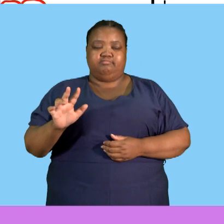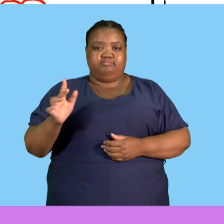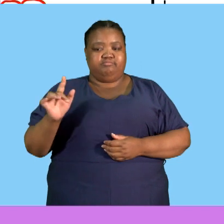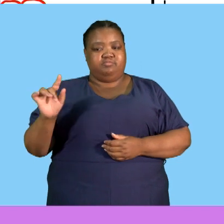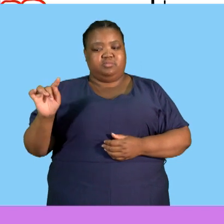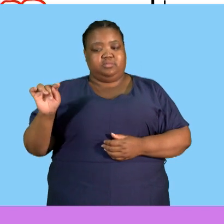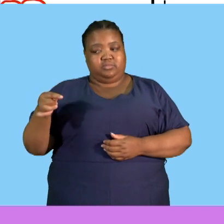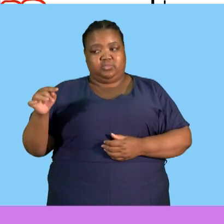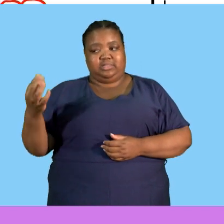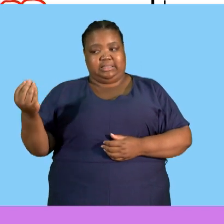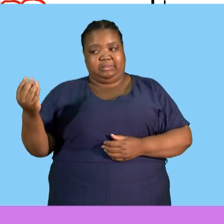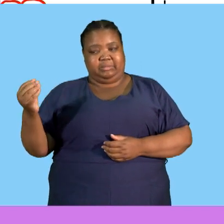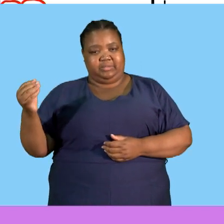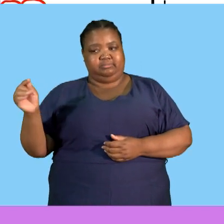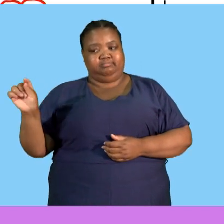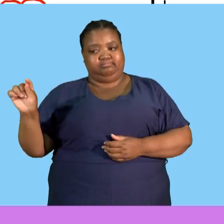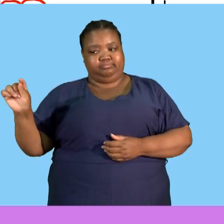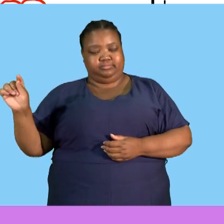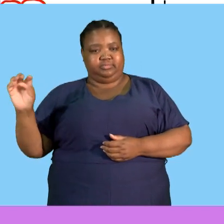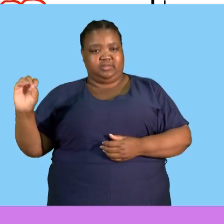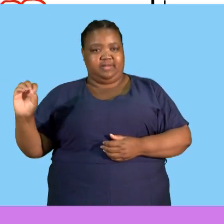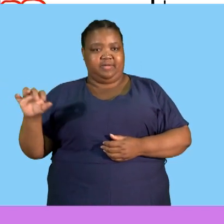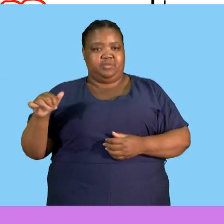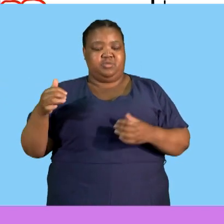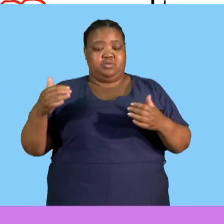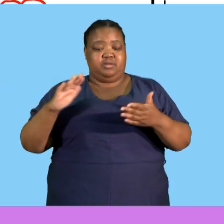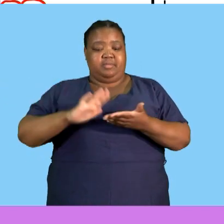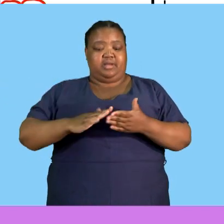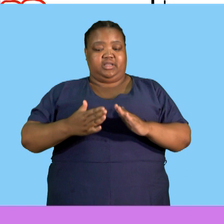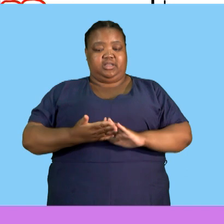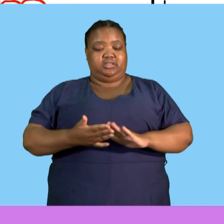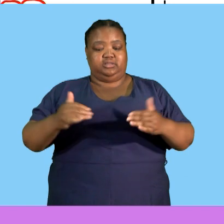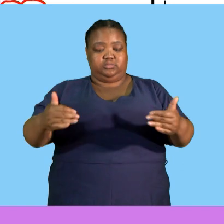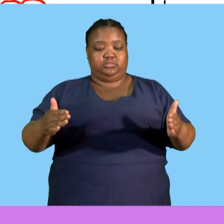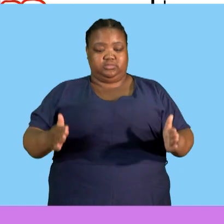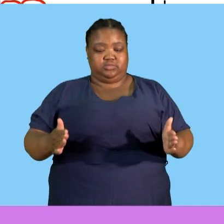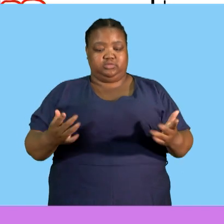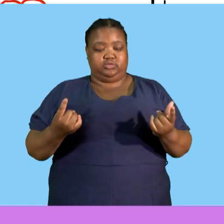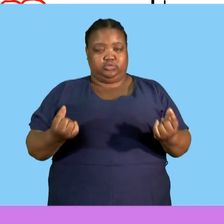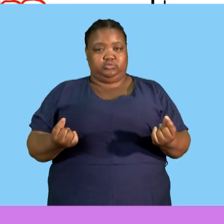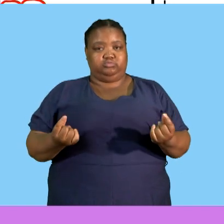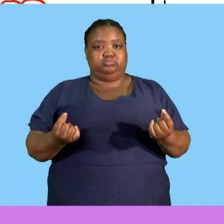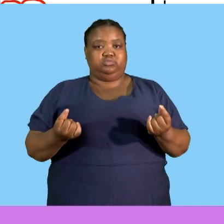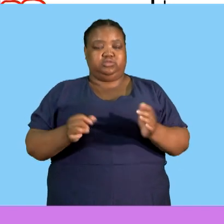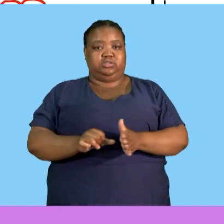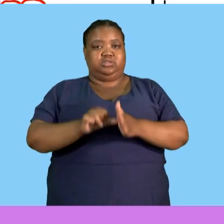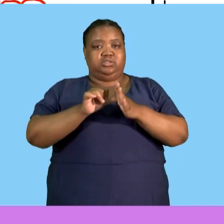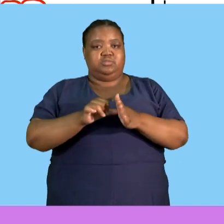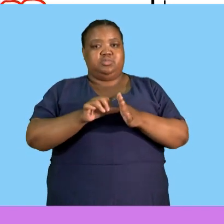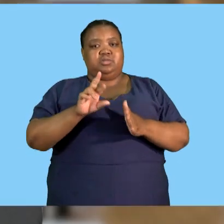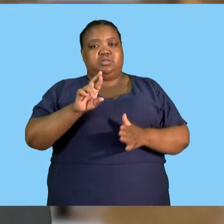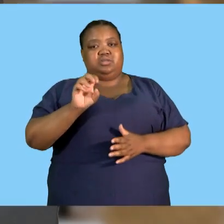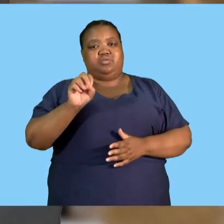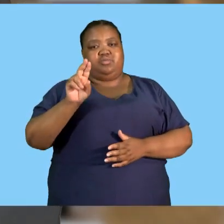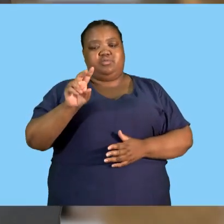8,478 followed by a few other digits here. But remember, we said when we do packaging, it's important for us to